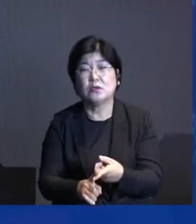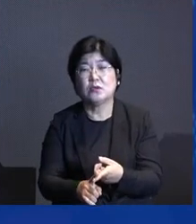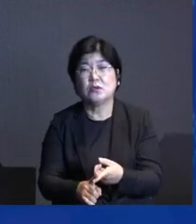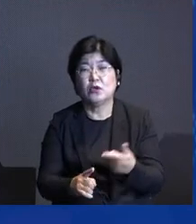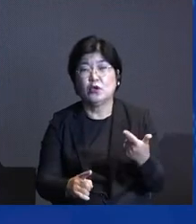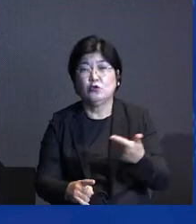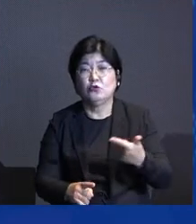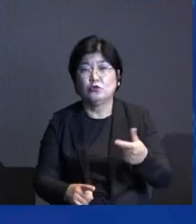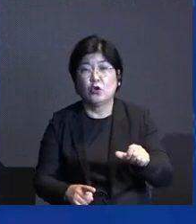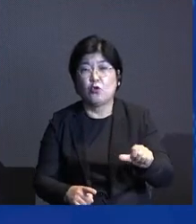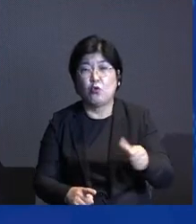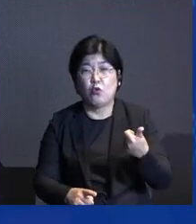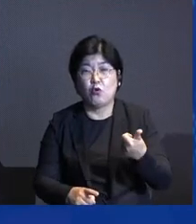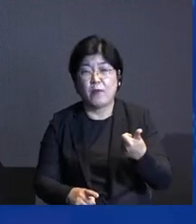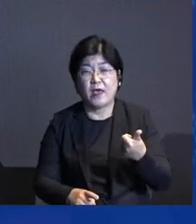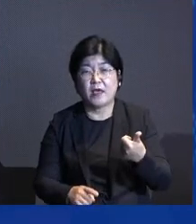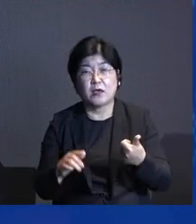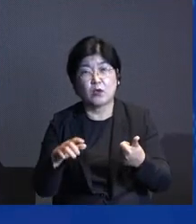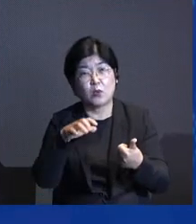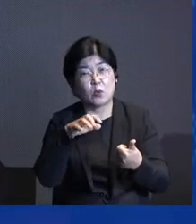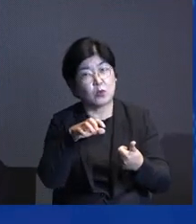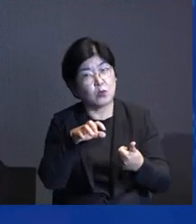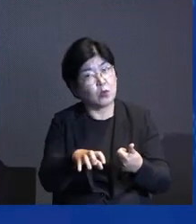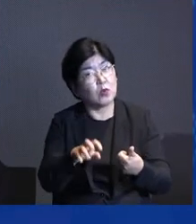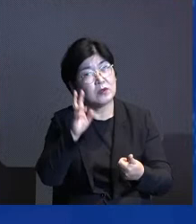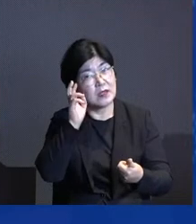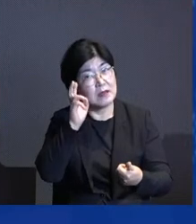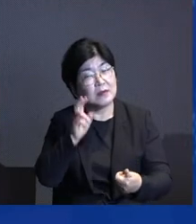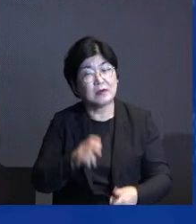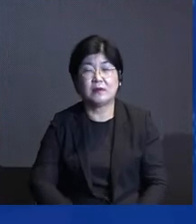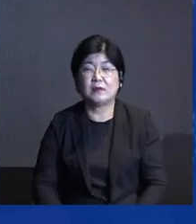6,500 clubs by 2025.